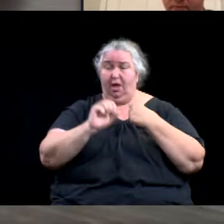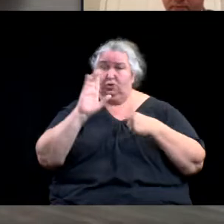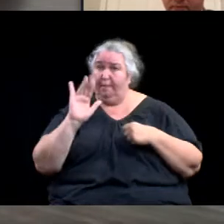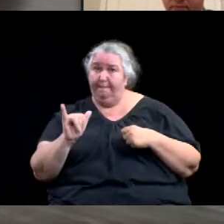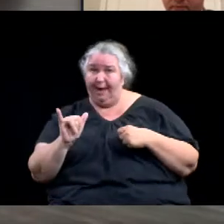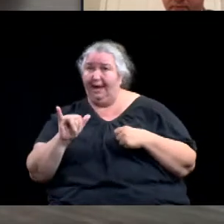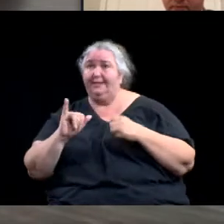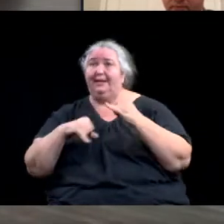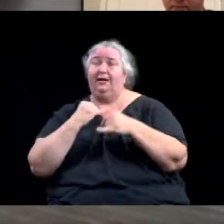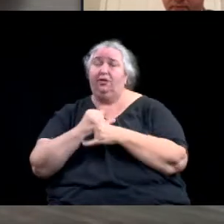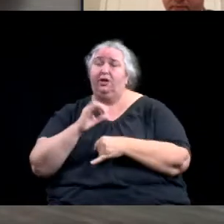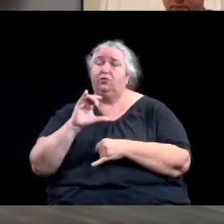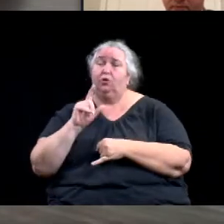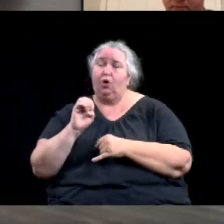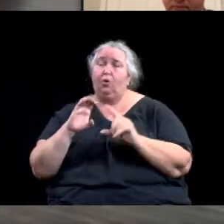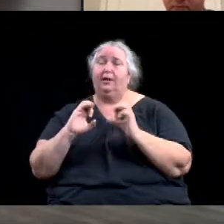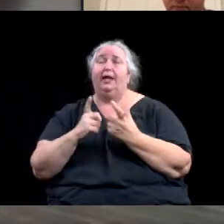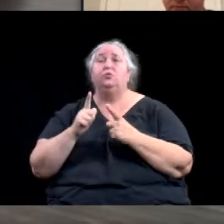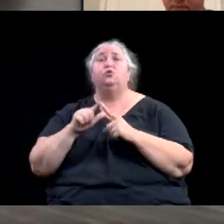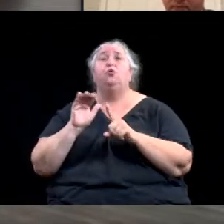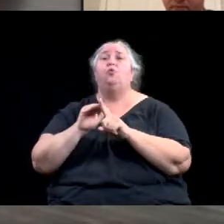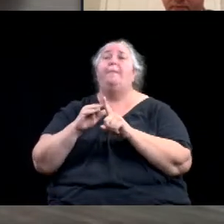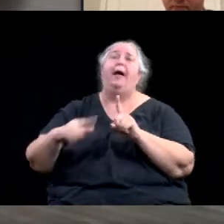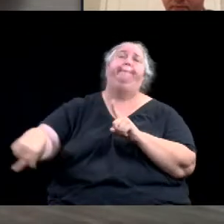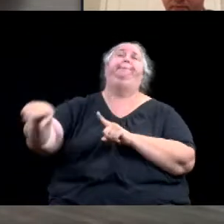public safety, our local code officials.